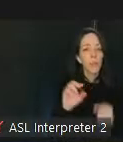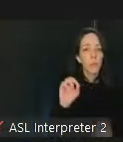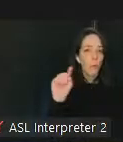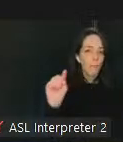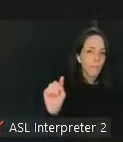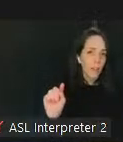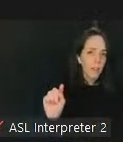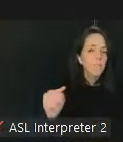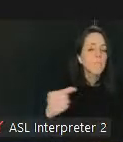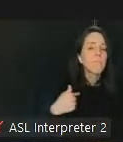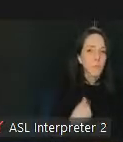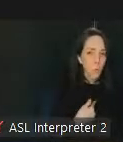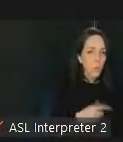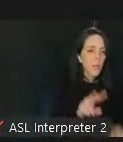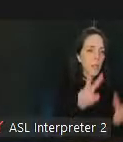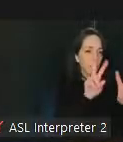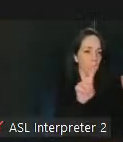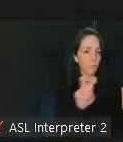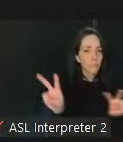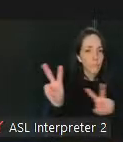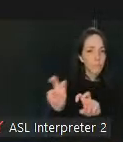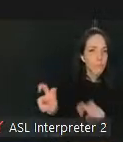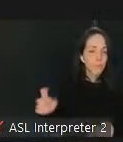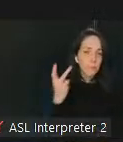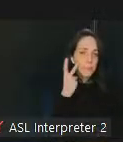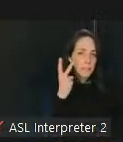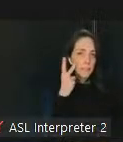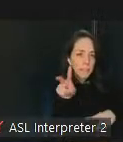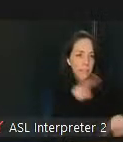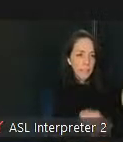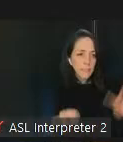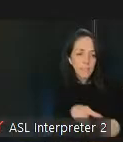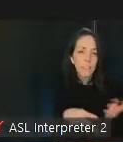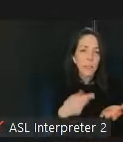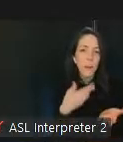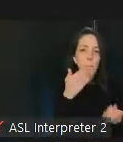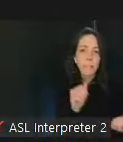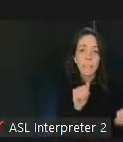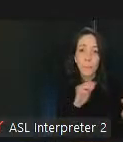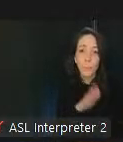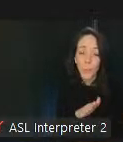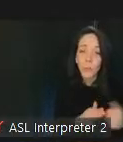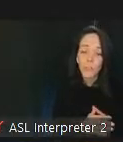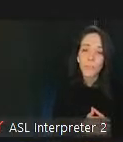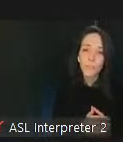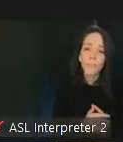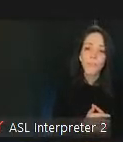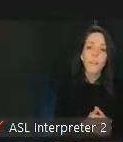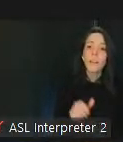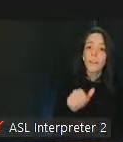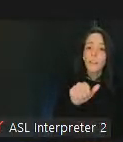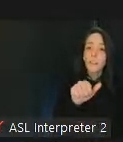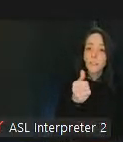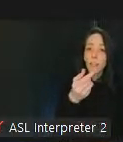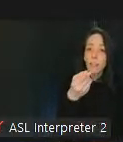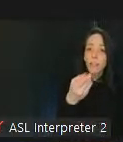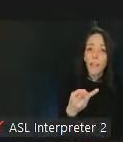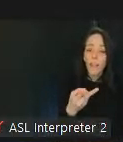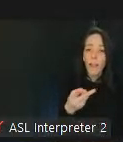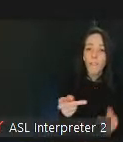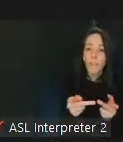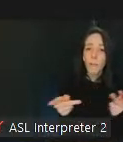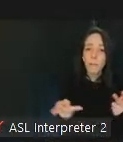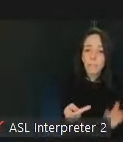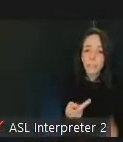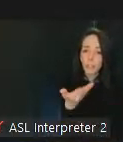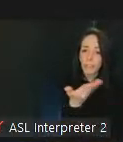what those minimums are, what staff are going to be filled. The 10.5 positions here, like